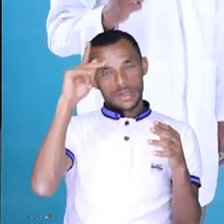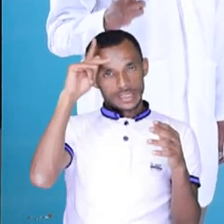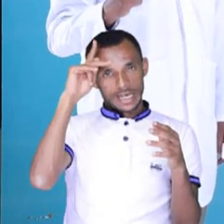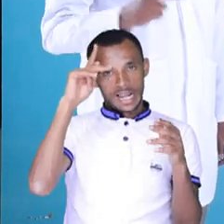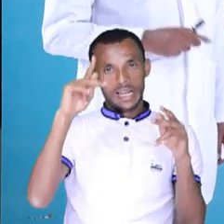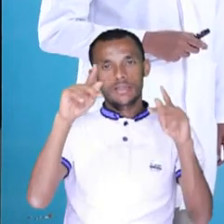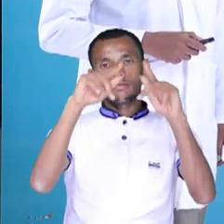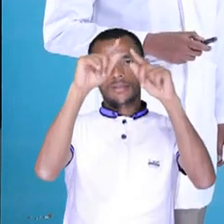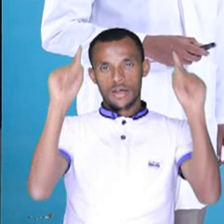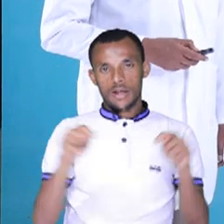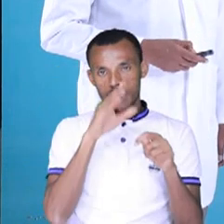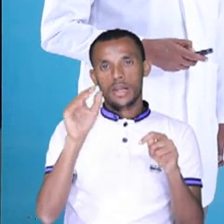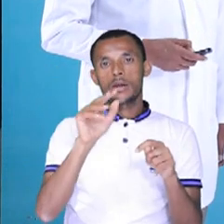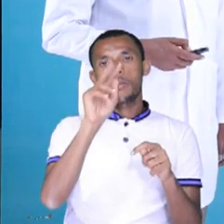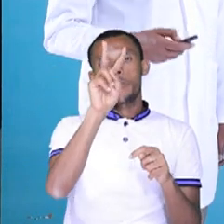binomial expansion theorem.